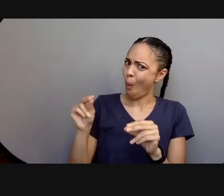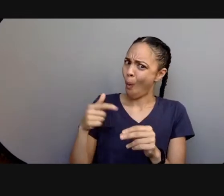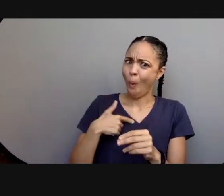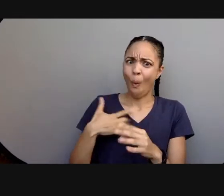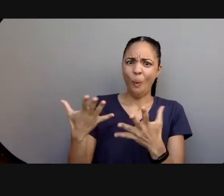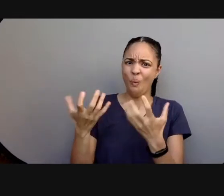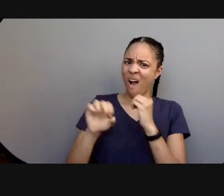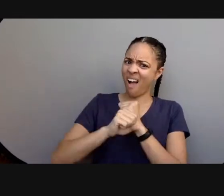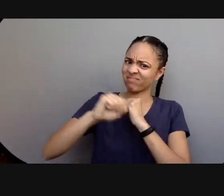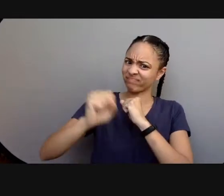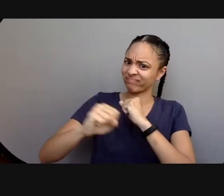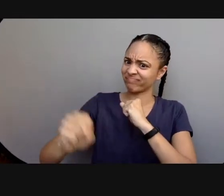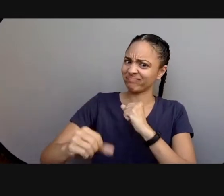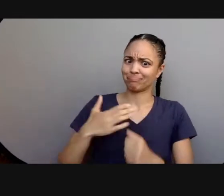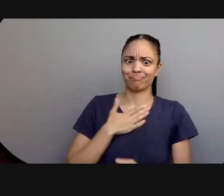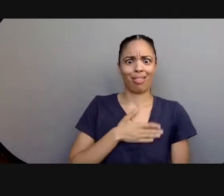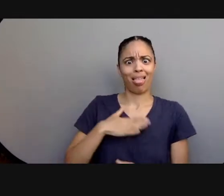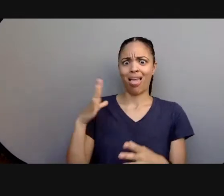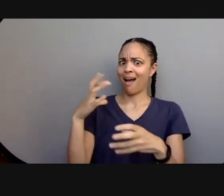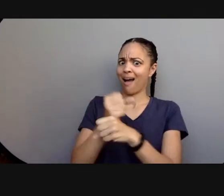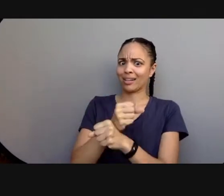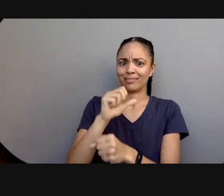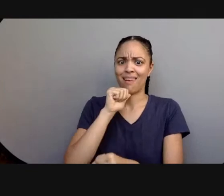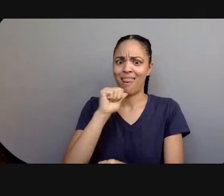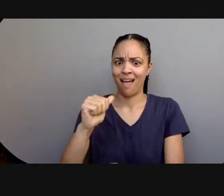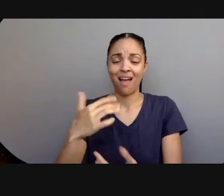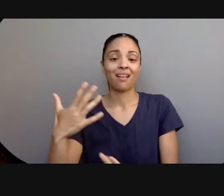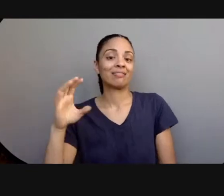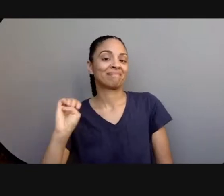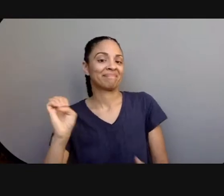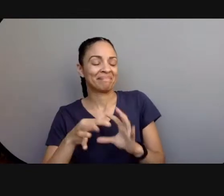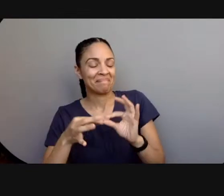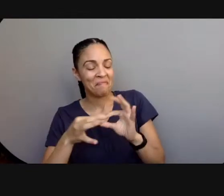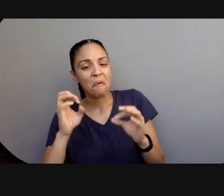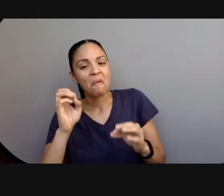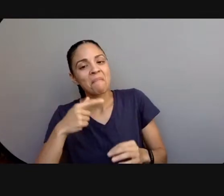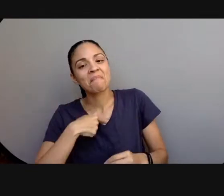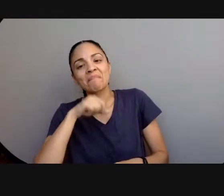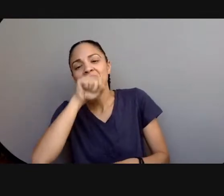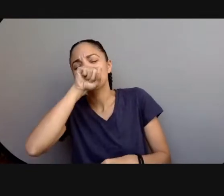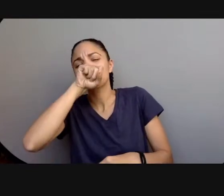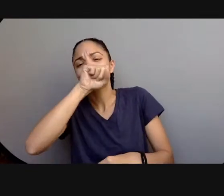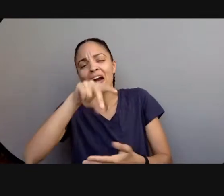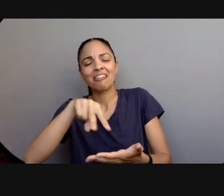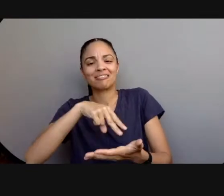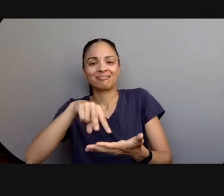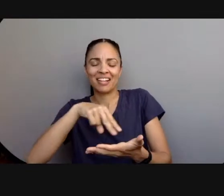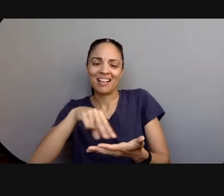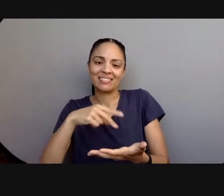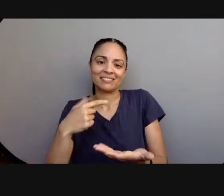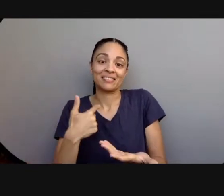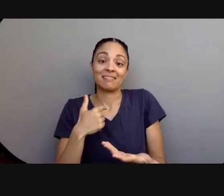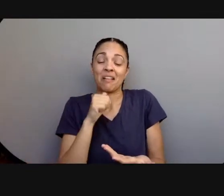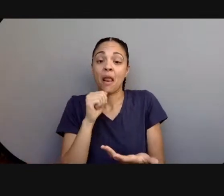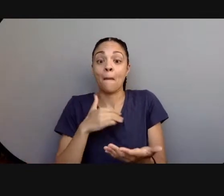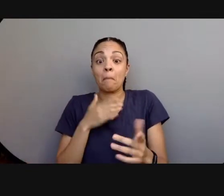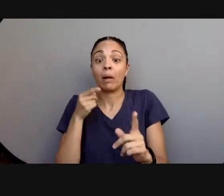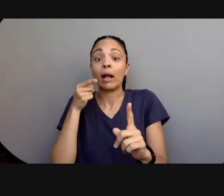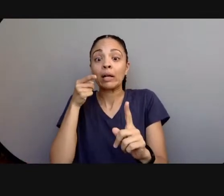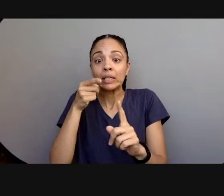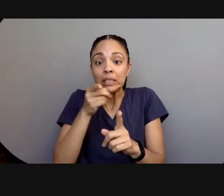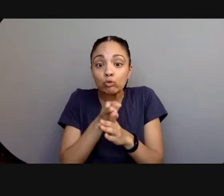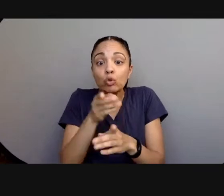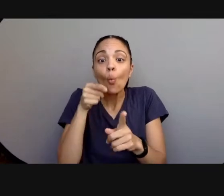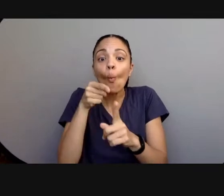Okay. So pretty much I love dance and I could just do it, but it's not what I wanted to do. I just like doing it. And let's